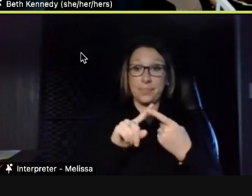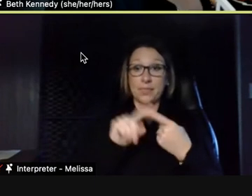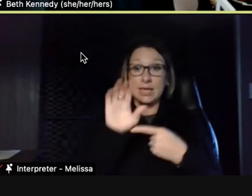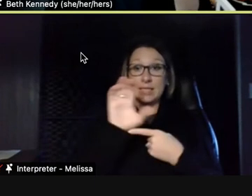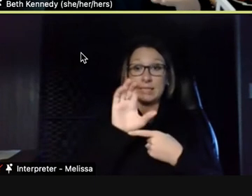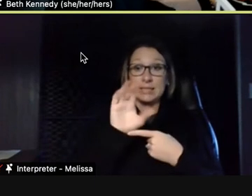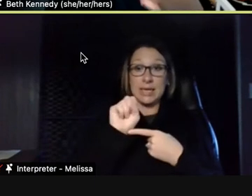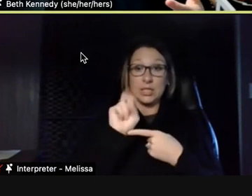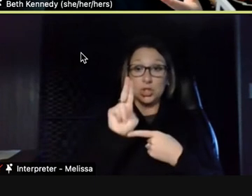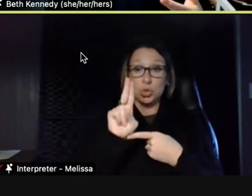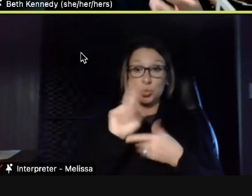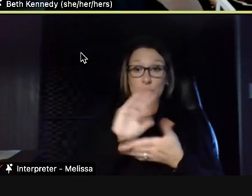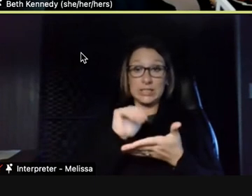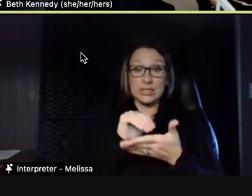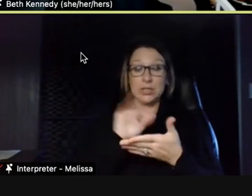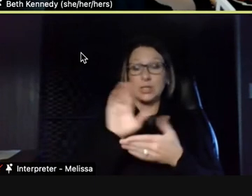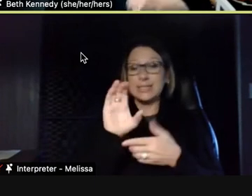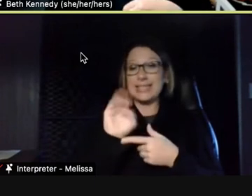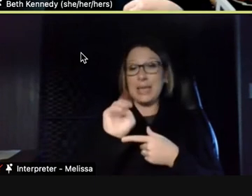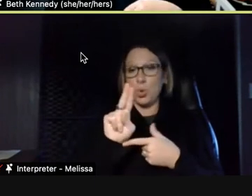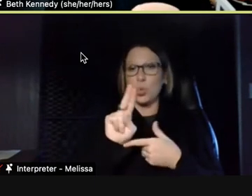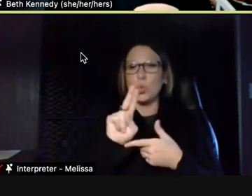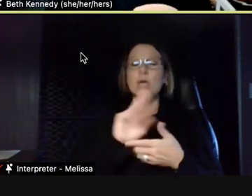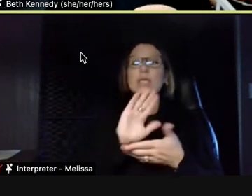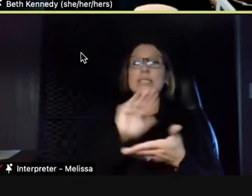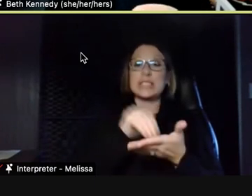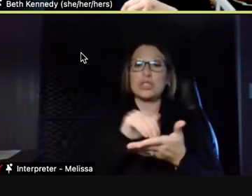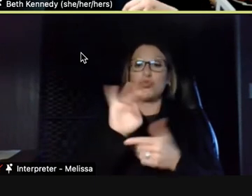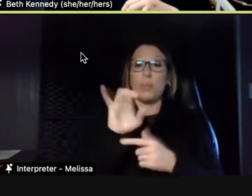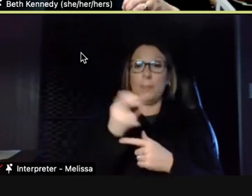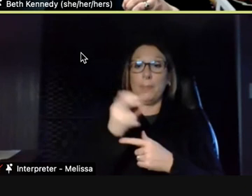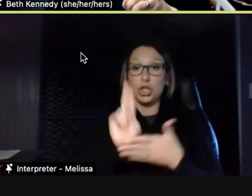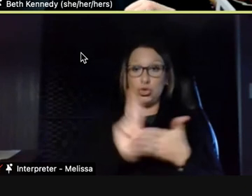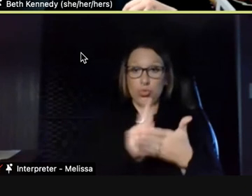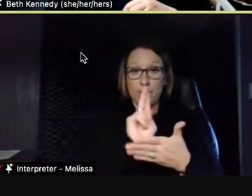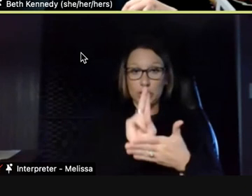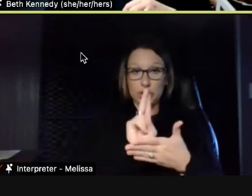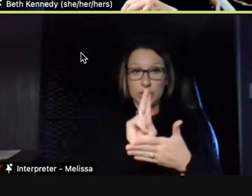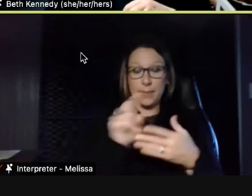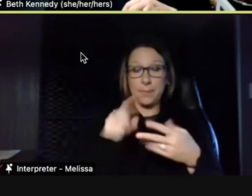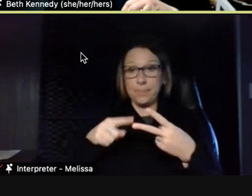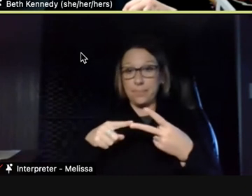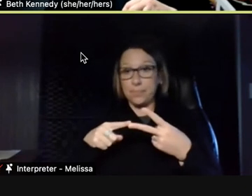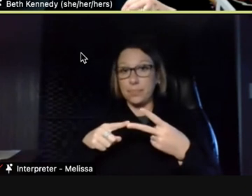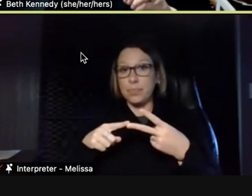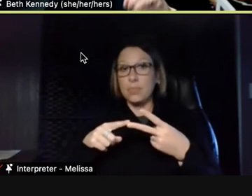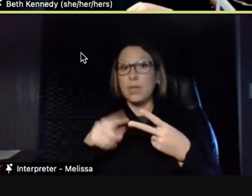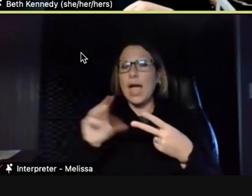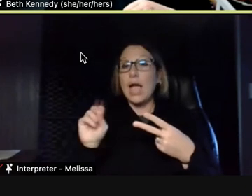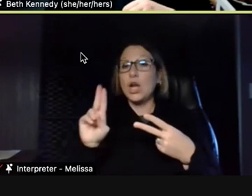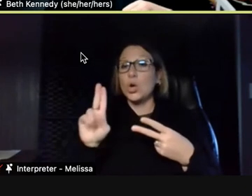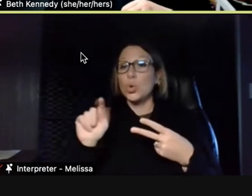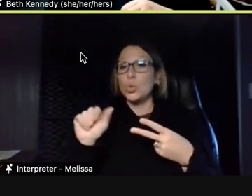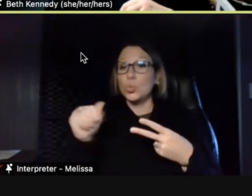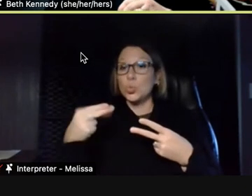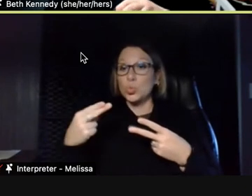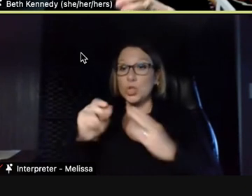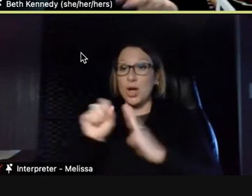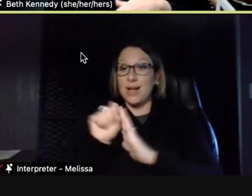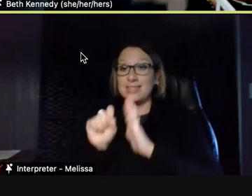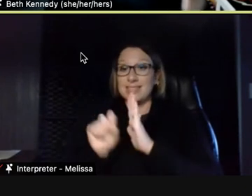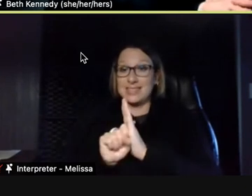University, which I developed and teach. And the other has been around longer. It's at Utah State University, run by Linda